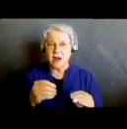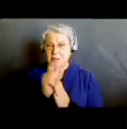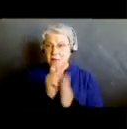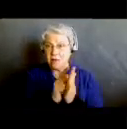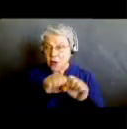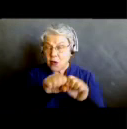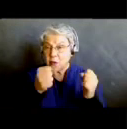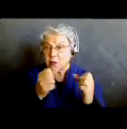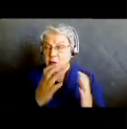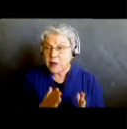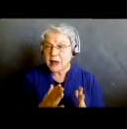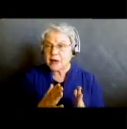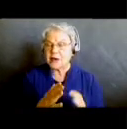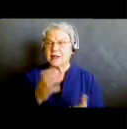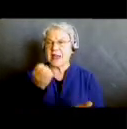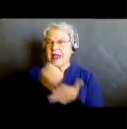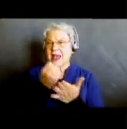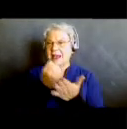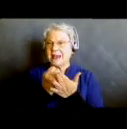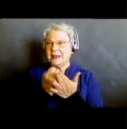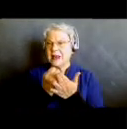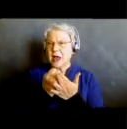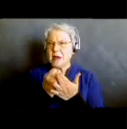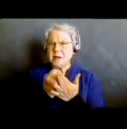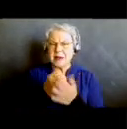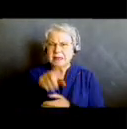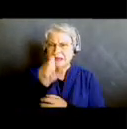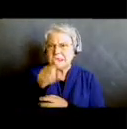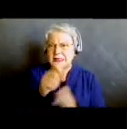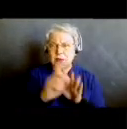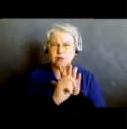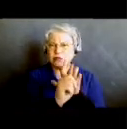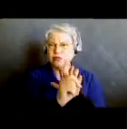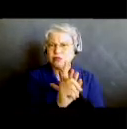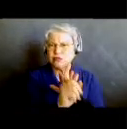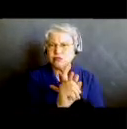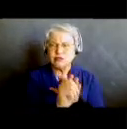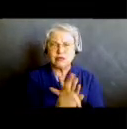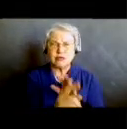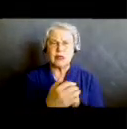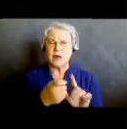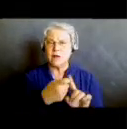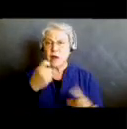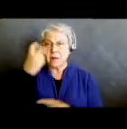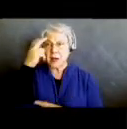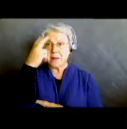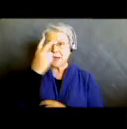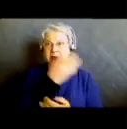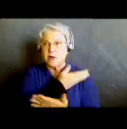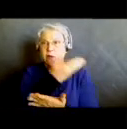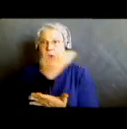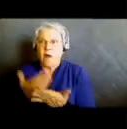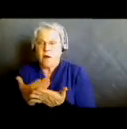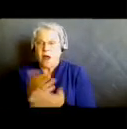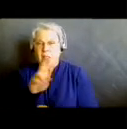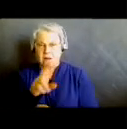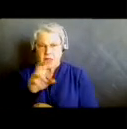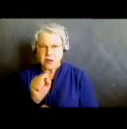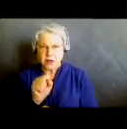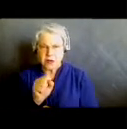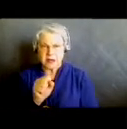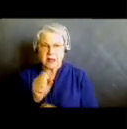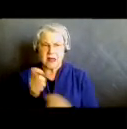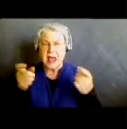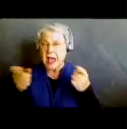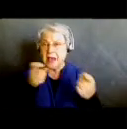spectacle deployed in the 1994 plan had the immediate and enduring effect of funneling attention and anxiety over border control away